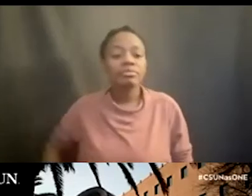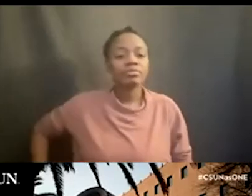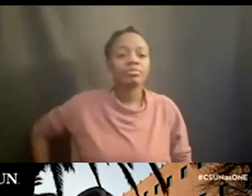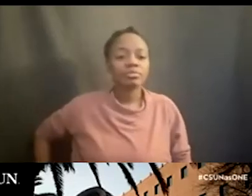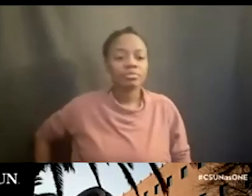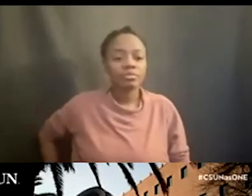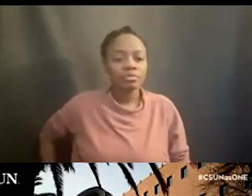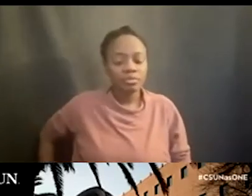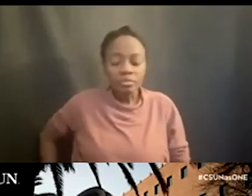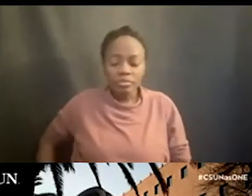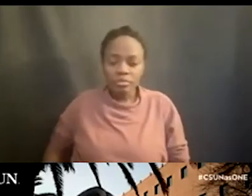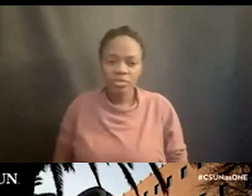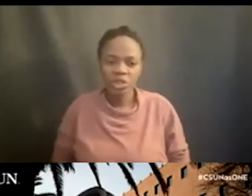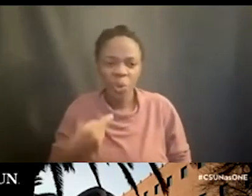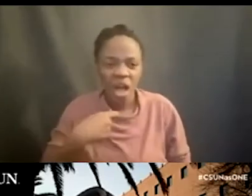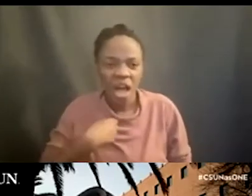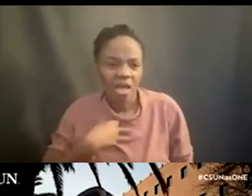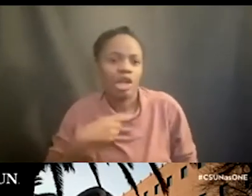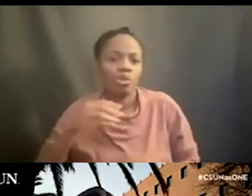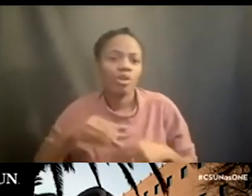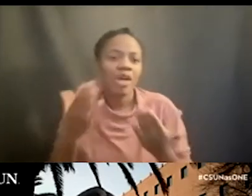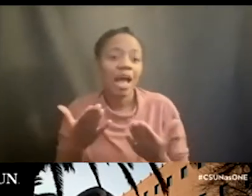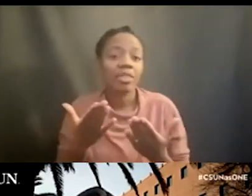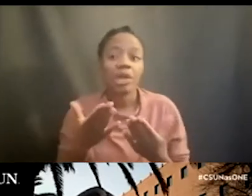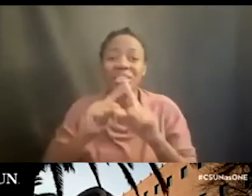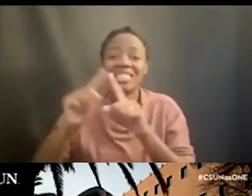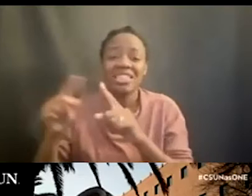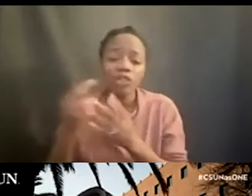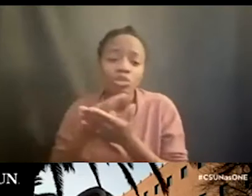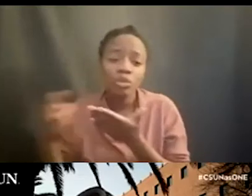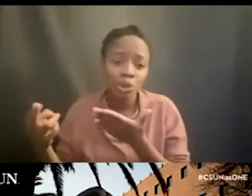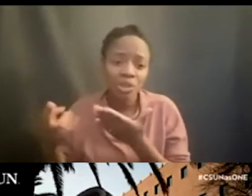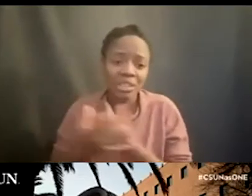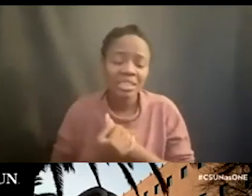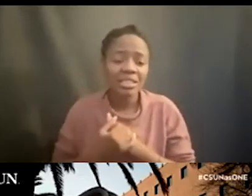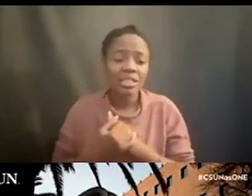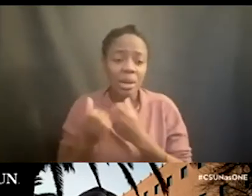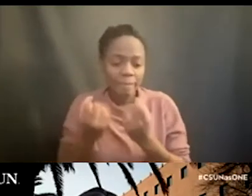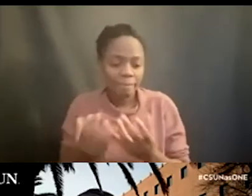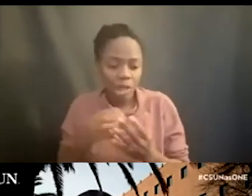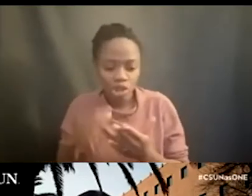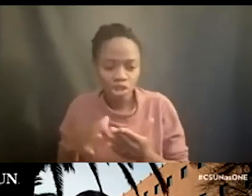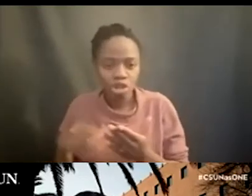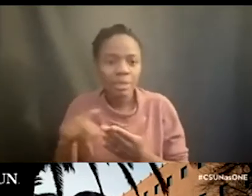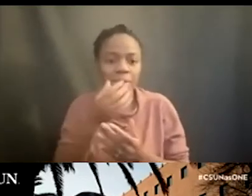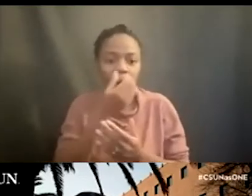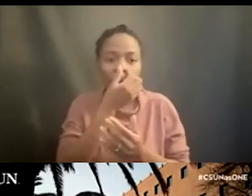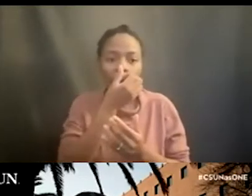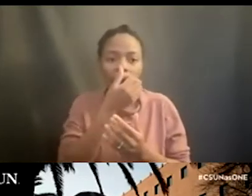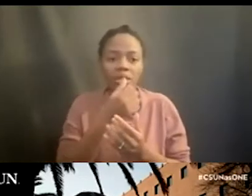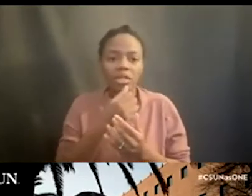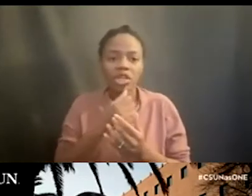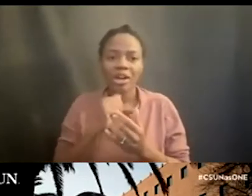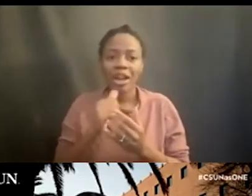I'm able to provide them to resources, you know, because a lot of students, you know, aren't really aware